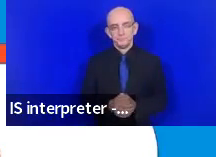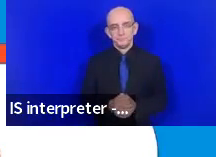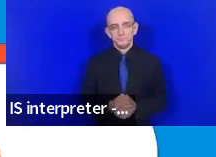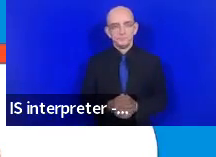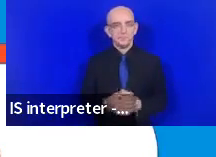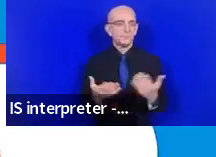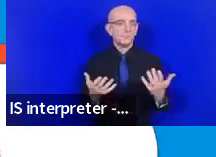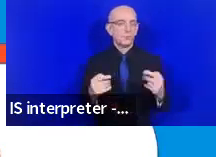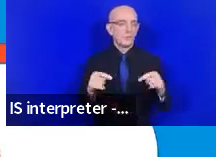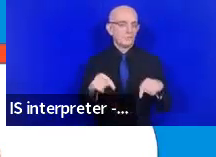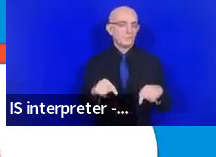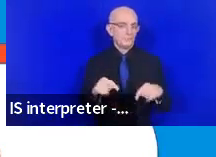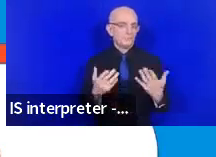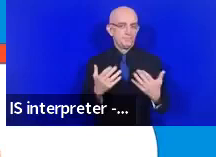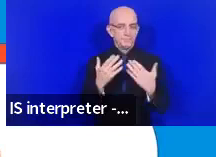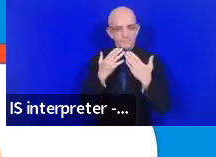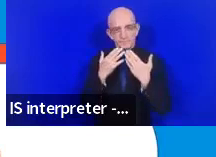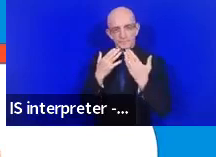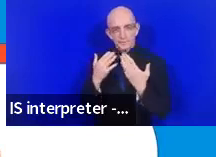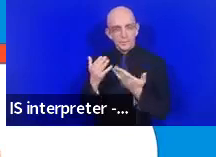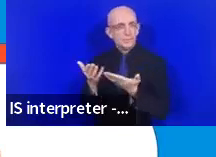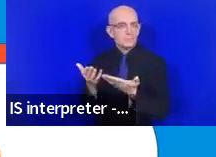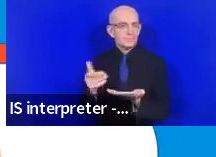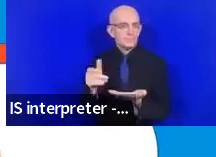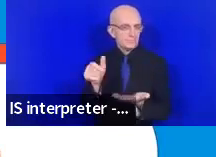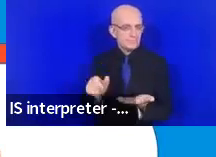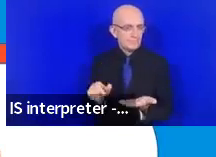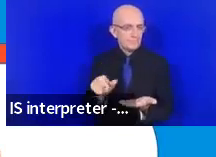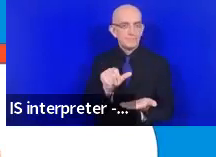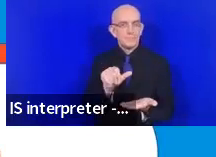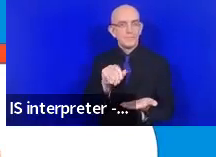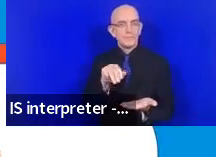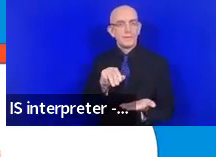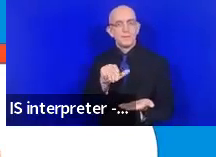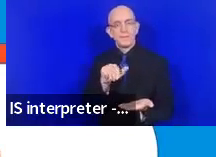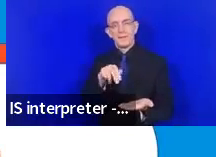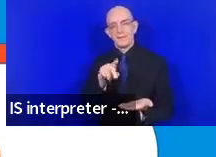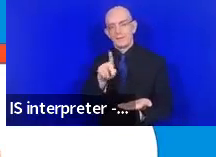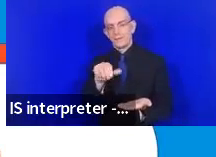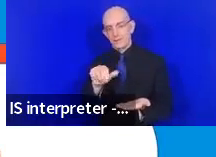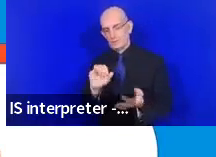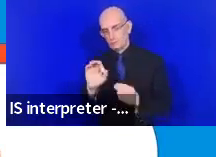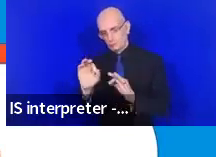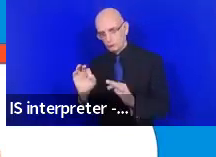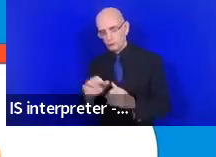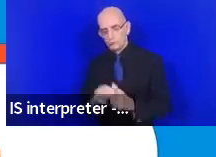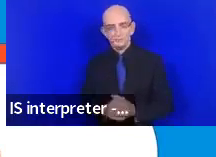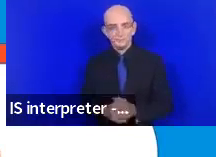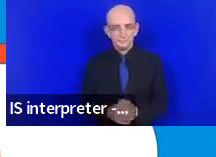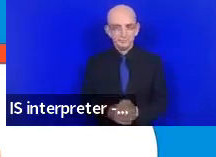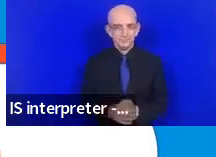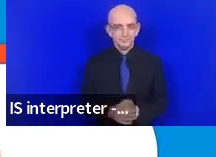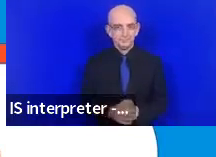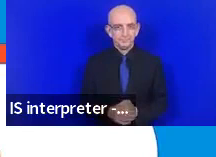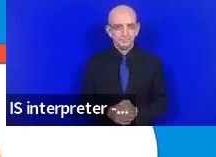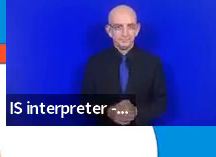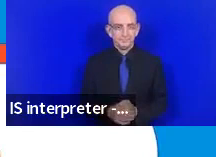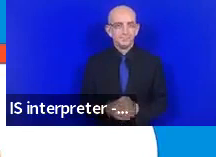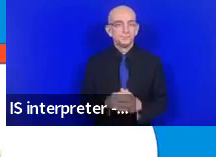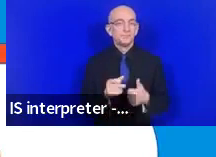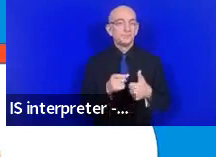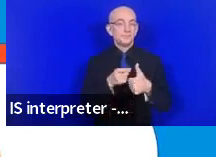I will run you through the slides. First of all, I will talk about